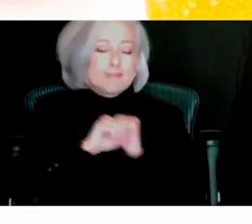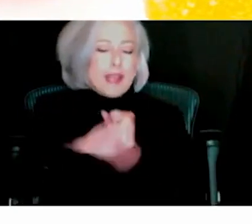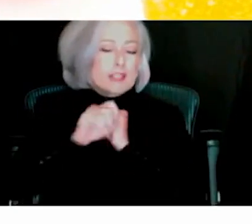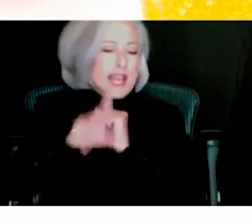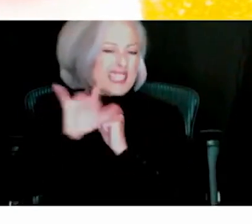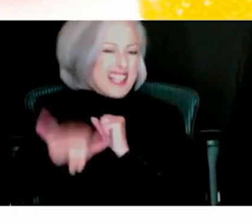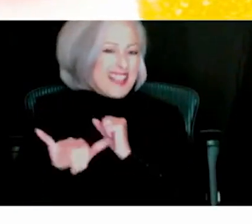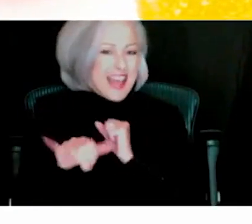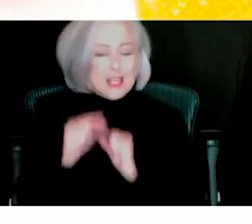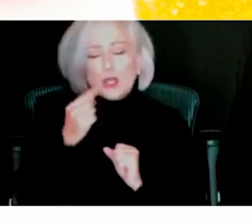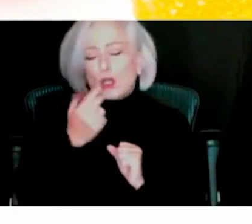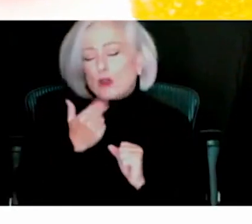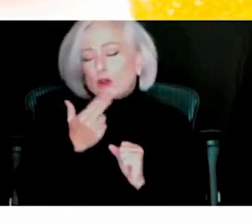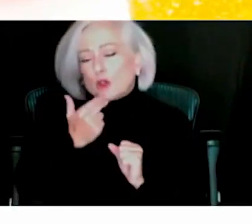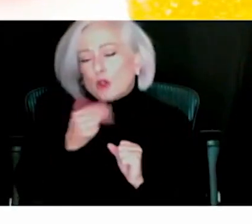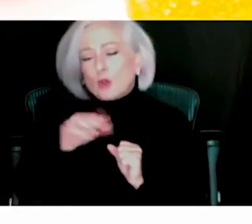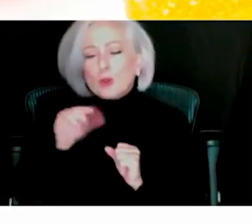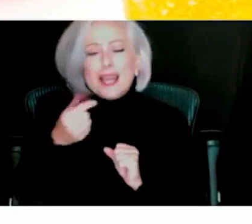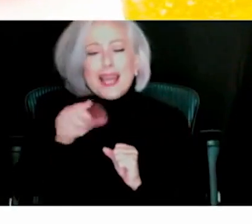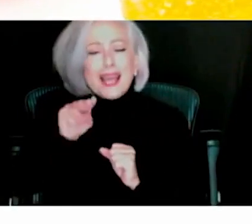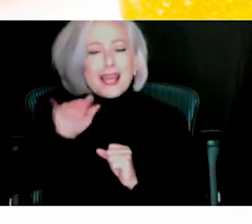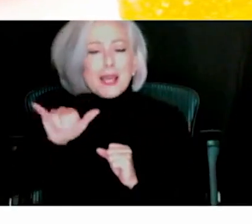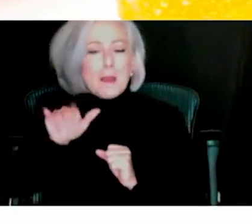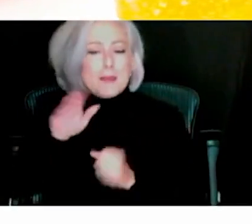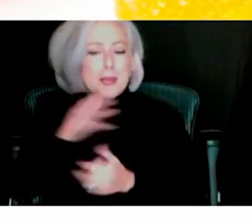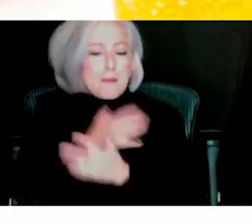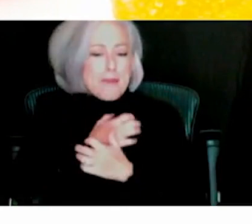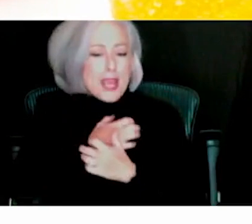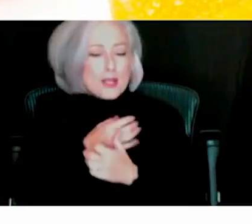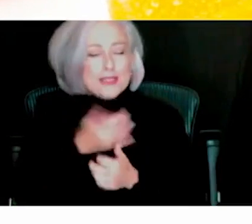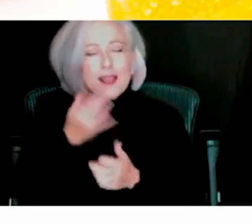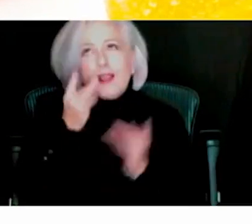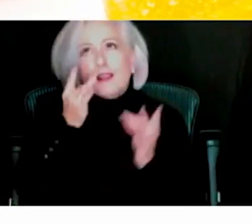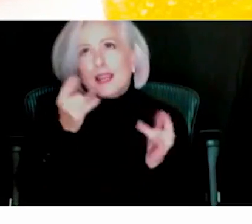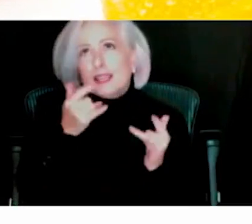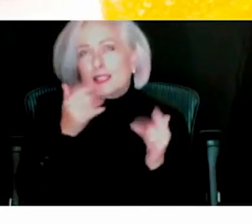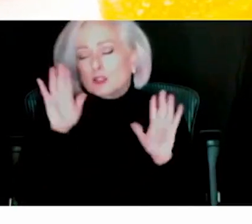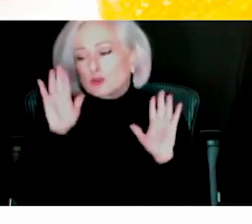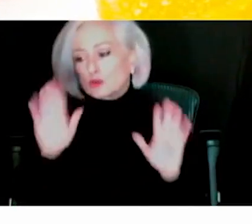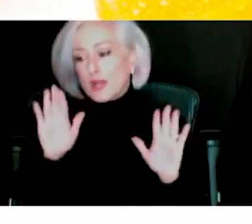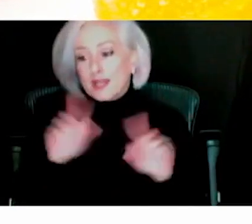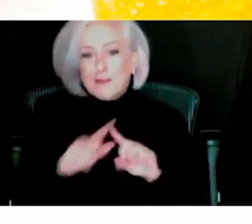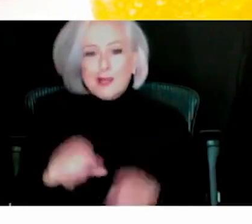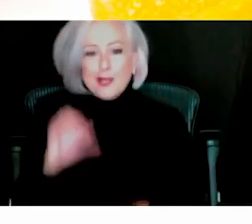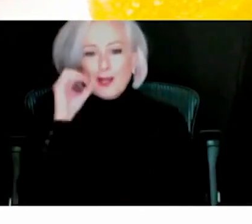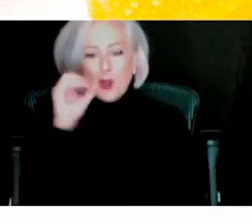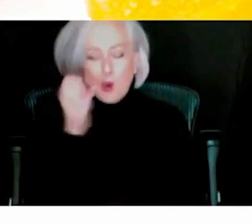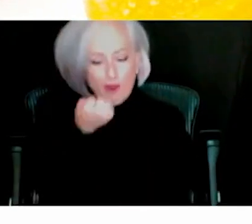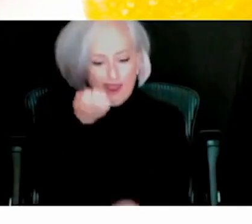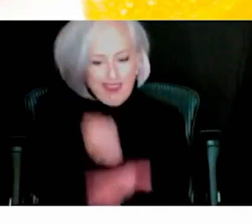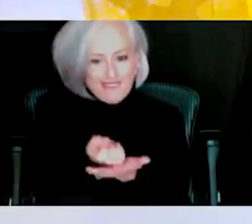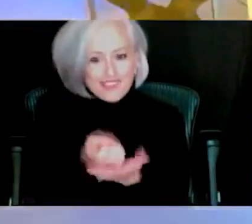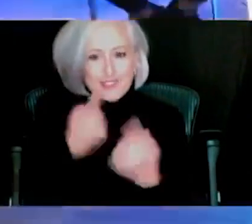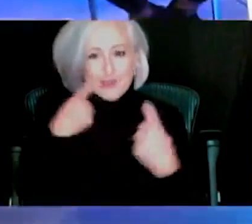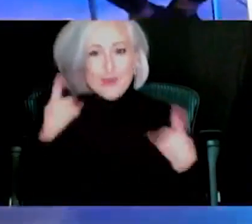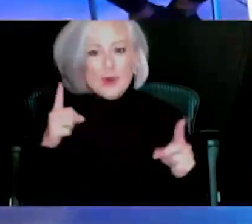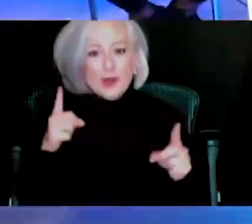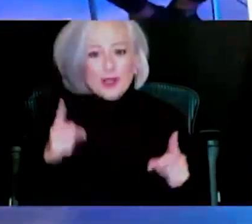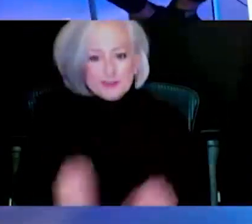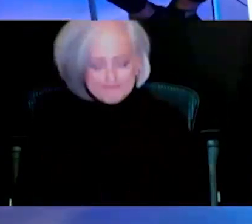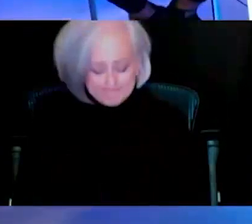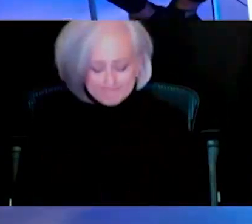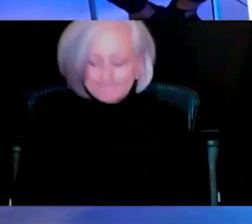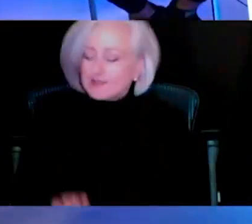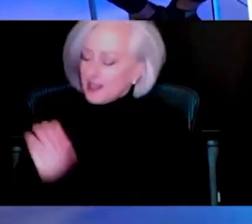bears and they taste great. Right. But there's zero evidence that they actually work. Okay, another hard no. Okay,